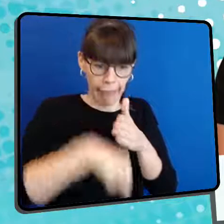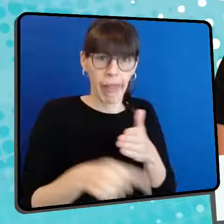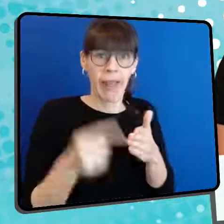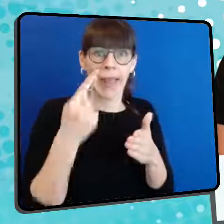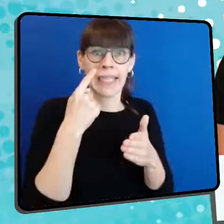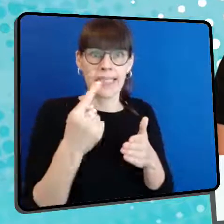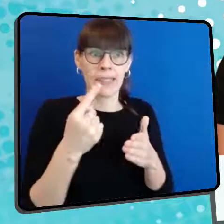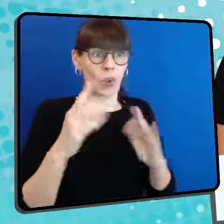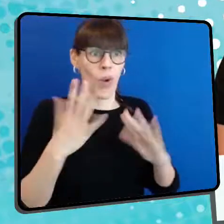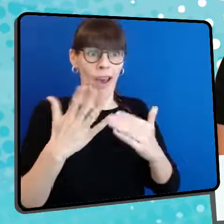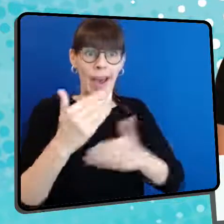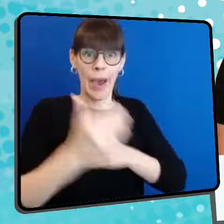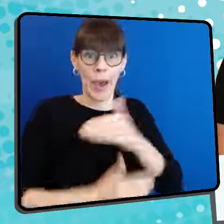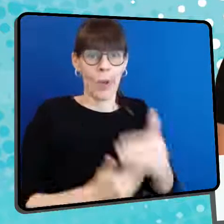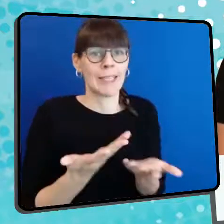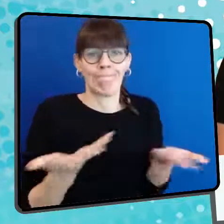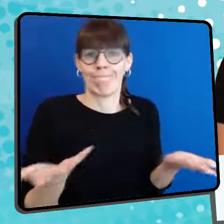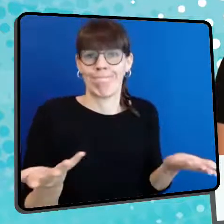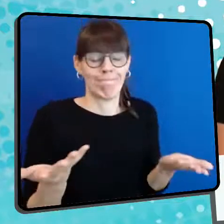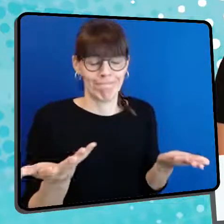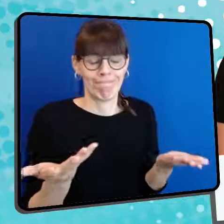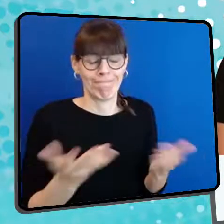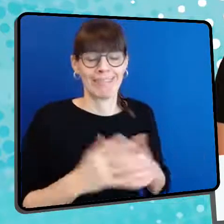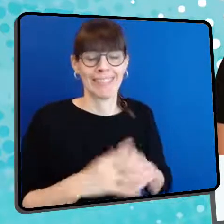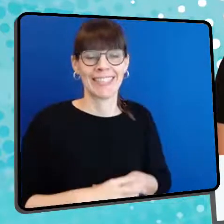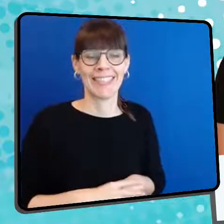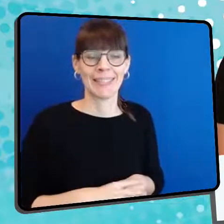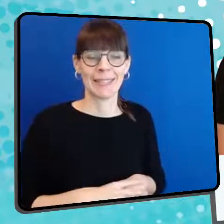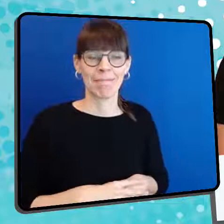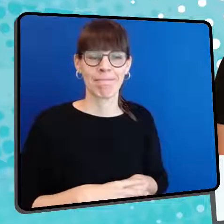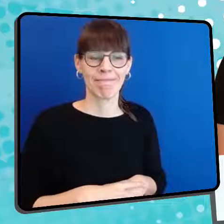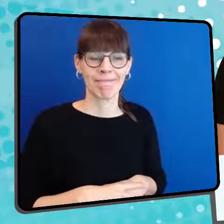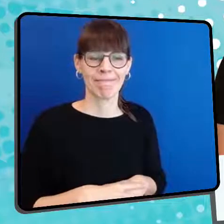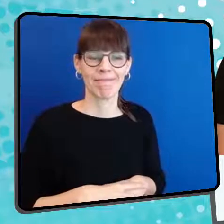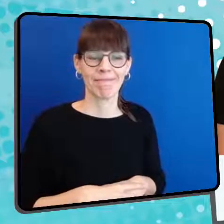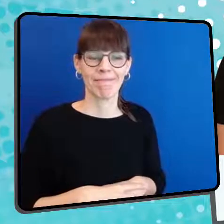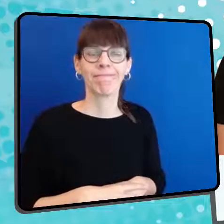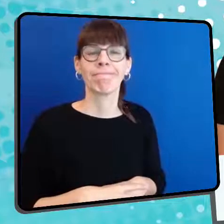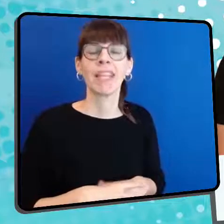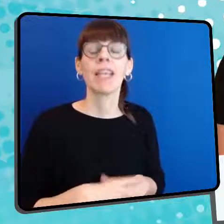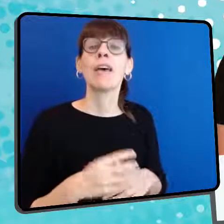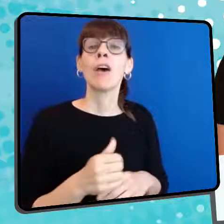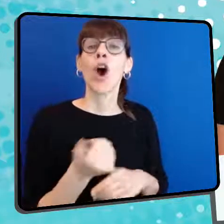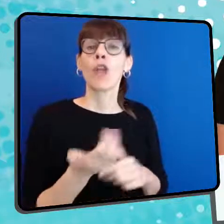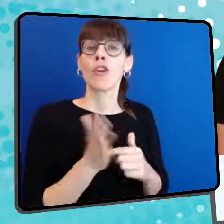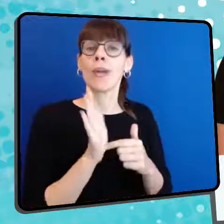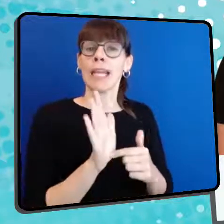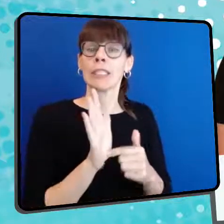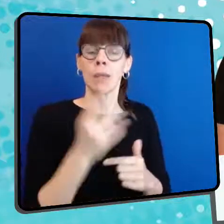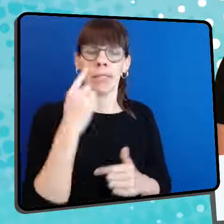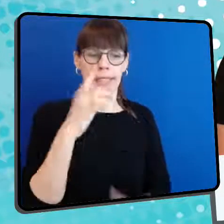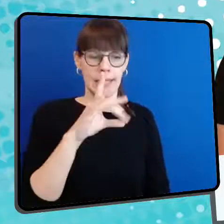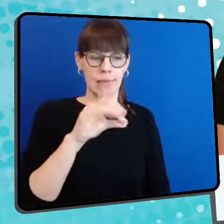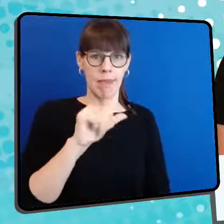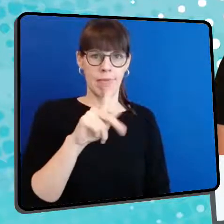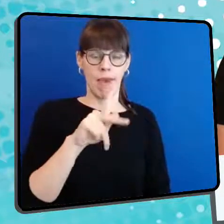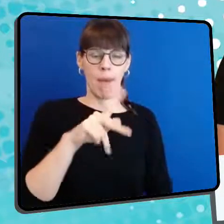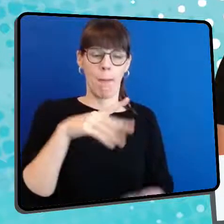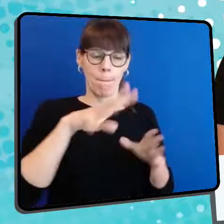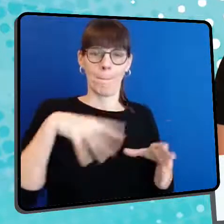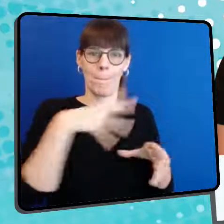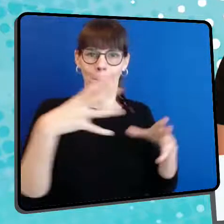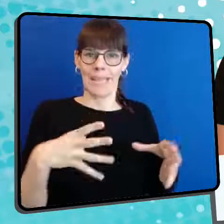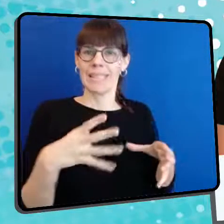Another good example is if you look at a database in production, and I think we've all been there, those are pretty much